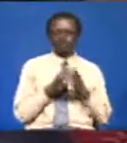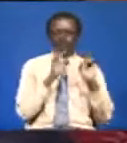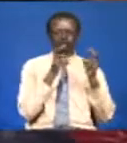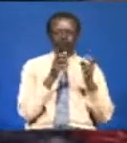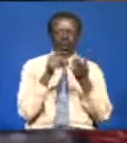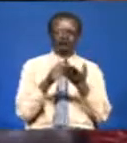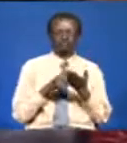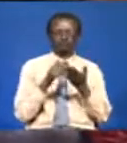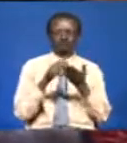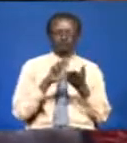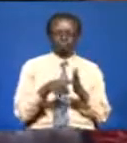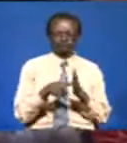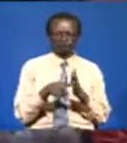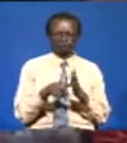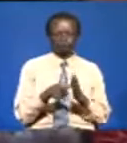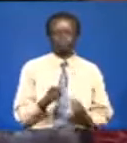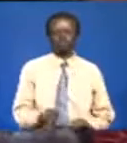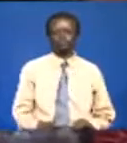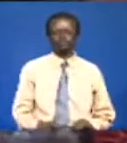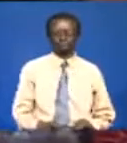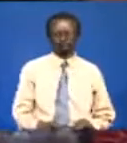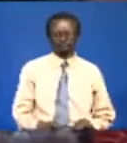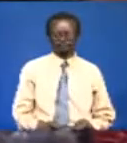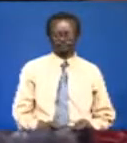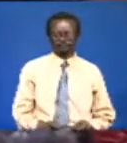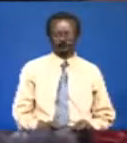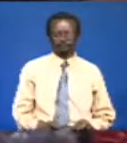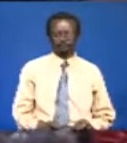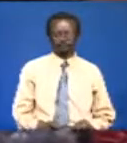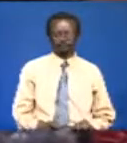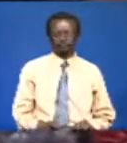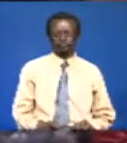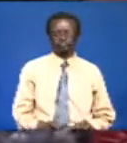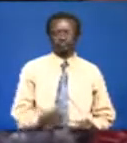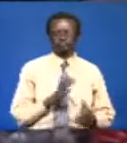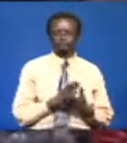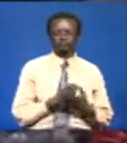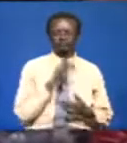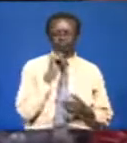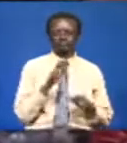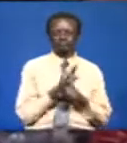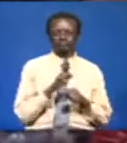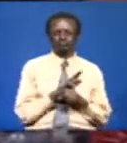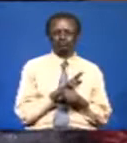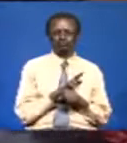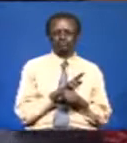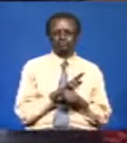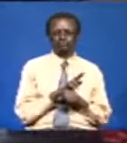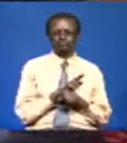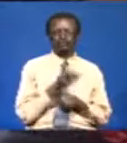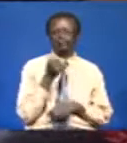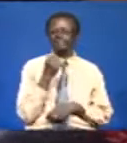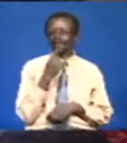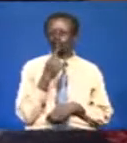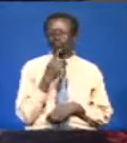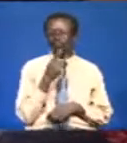Mr. Speaker, they reduce the usage of pesticides, Mr. Speaker. And when you reduce the use